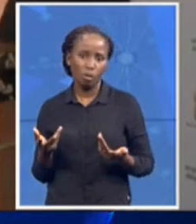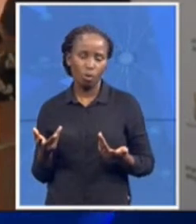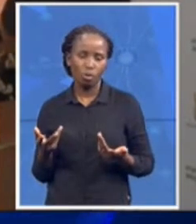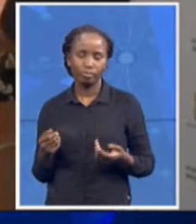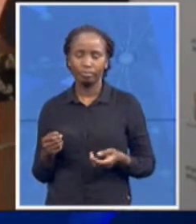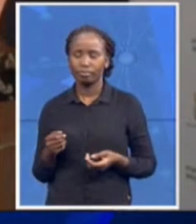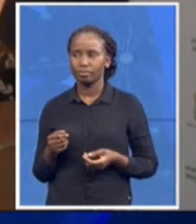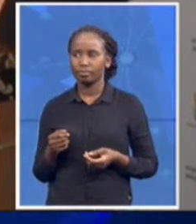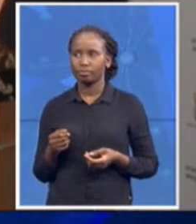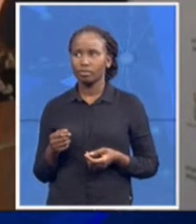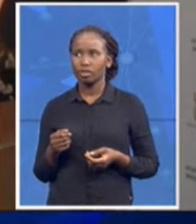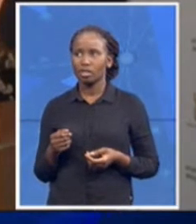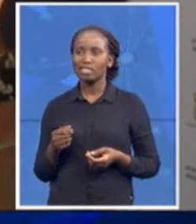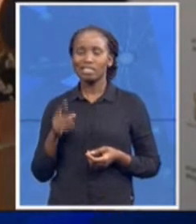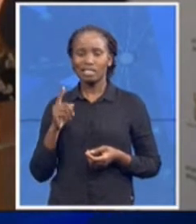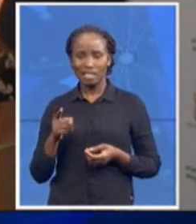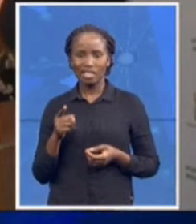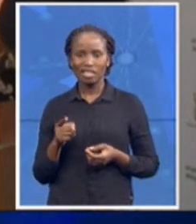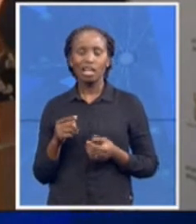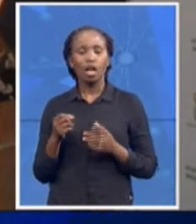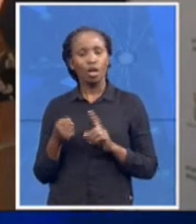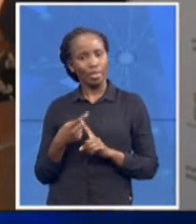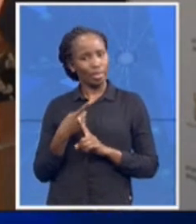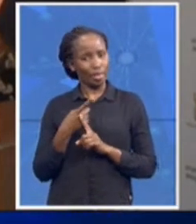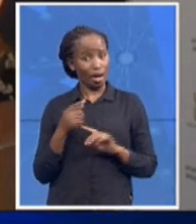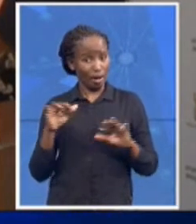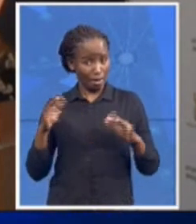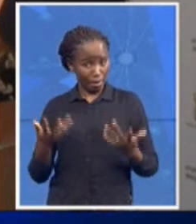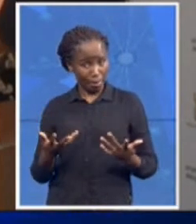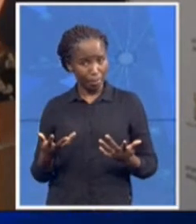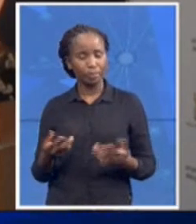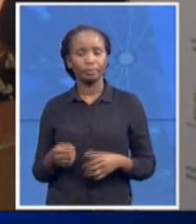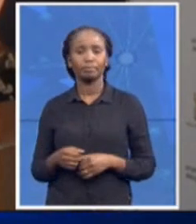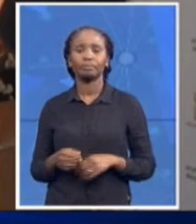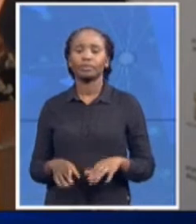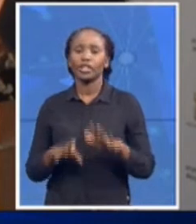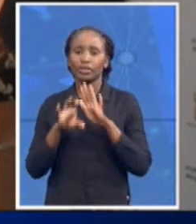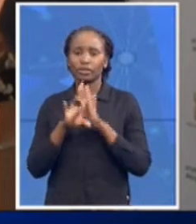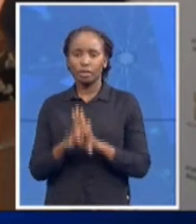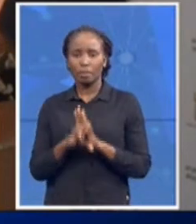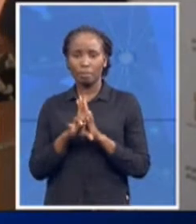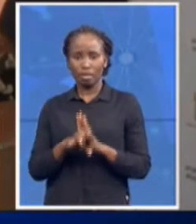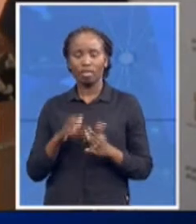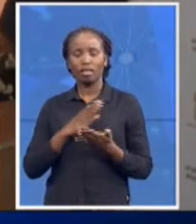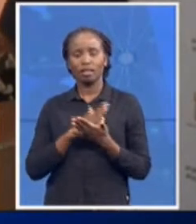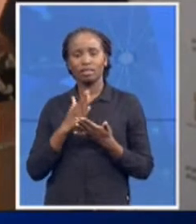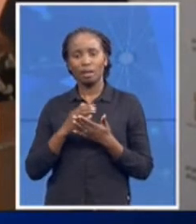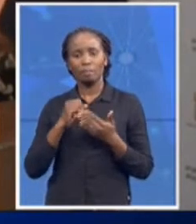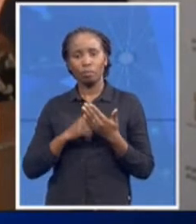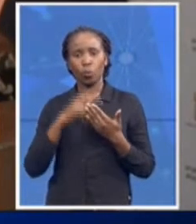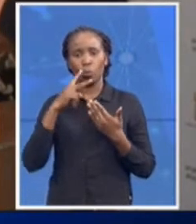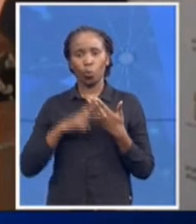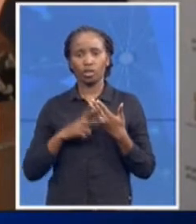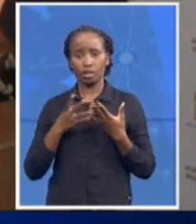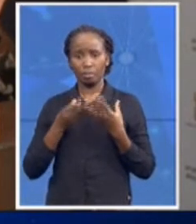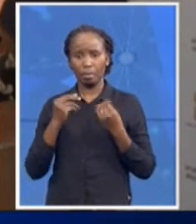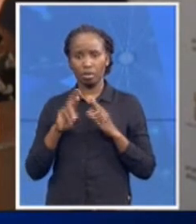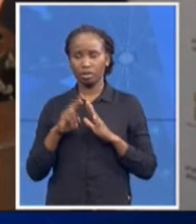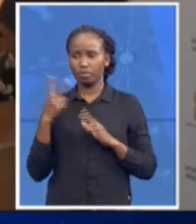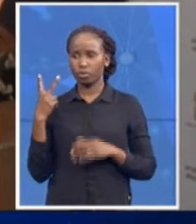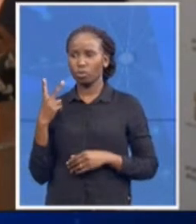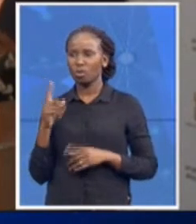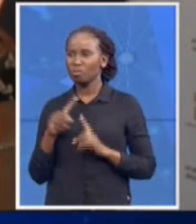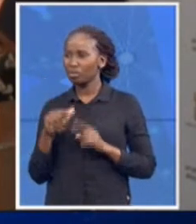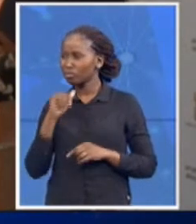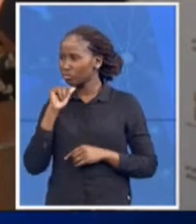that projects that were not supposed to get to the stage of review ended up being reviewed. Not only being reviewed,